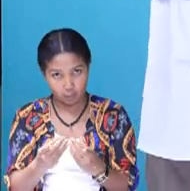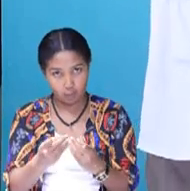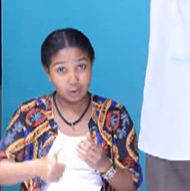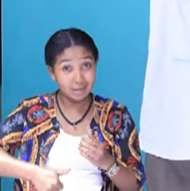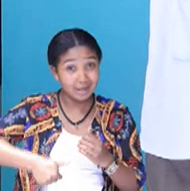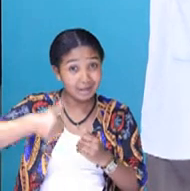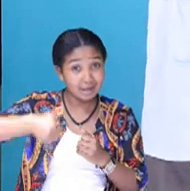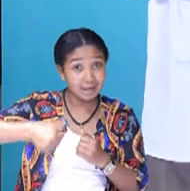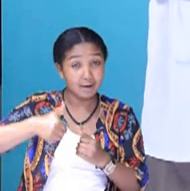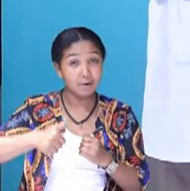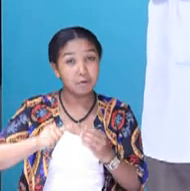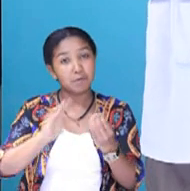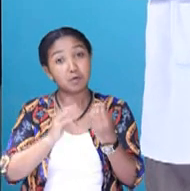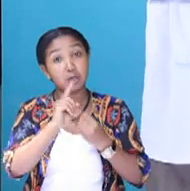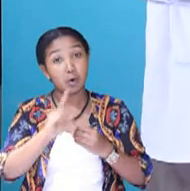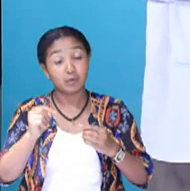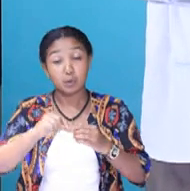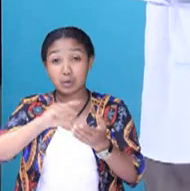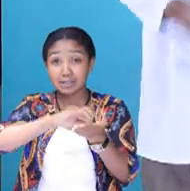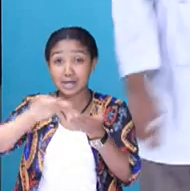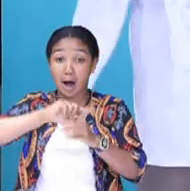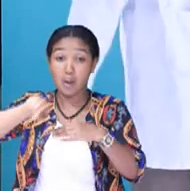key features to study